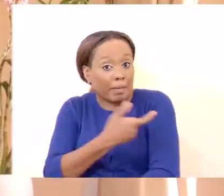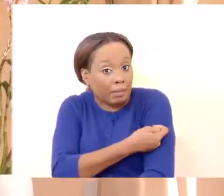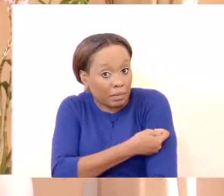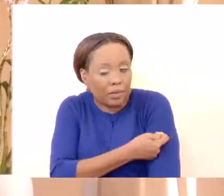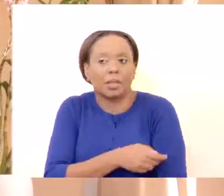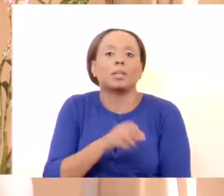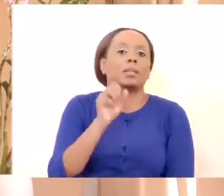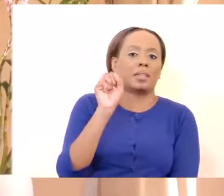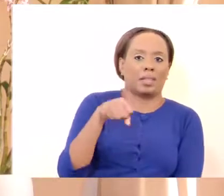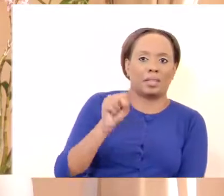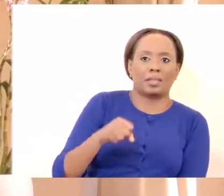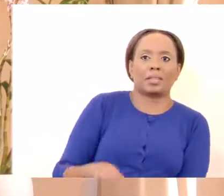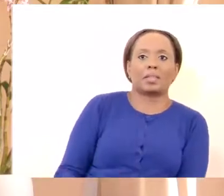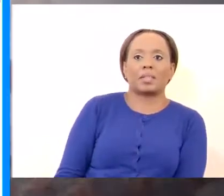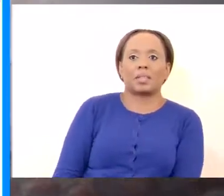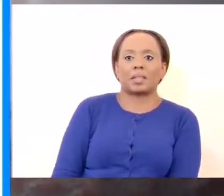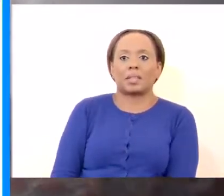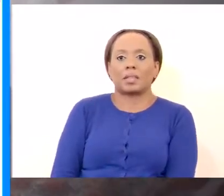Minister,